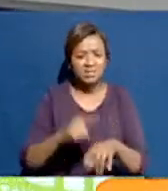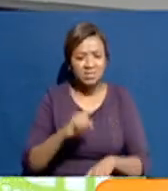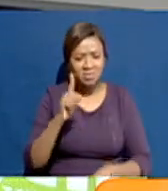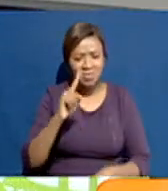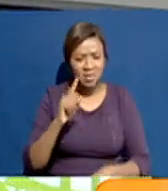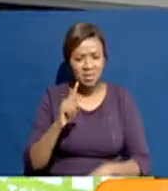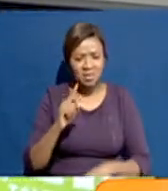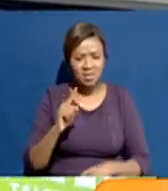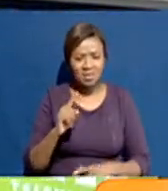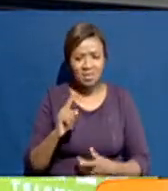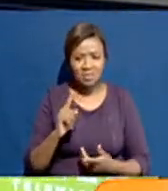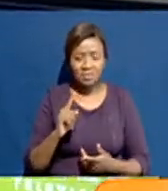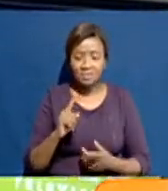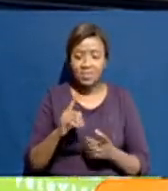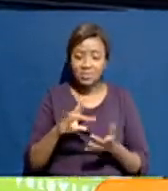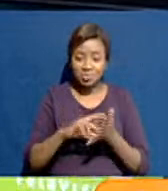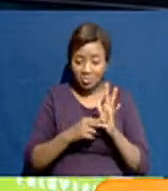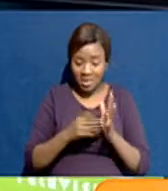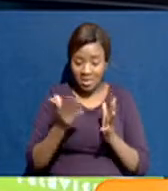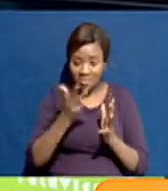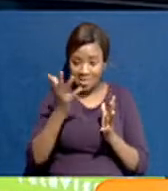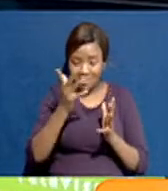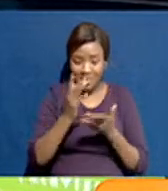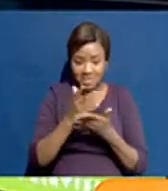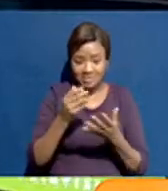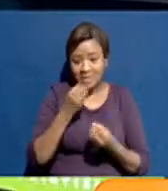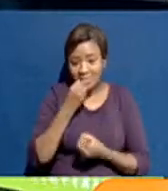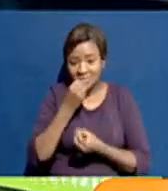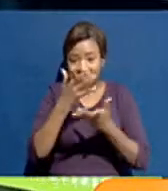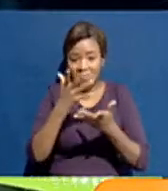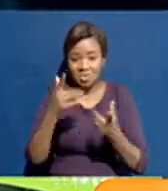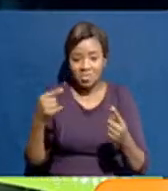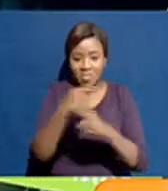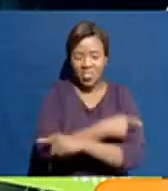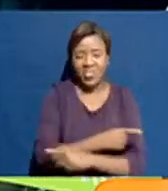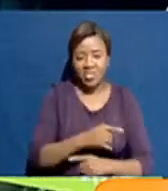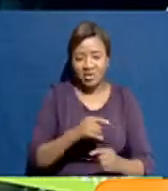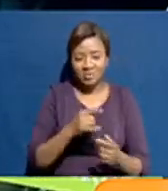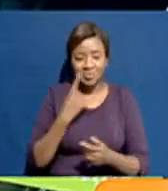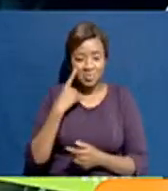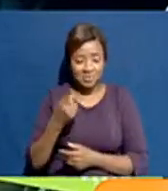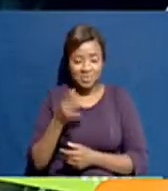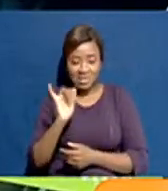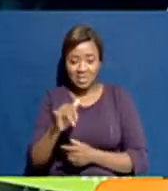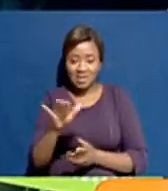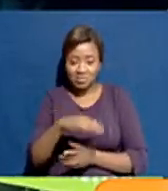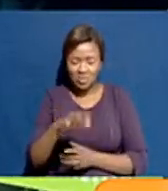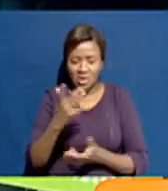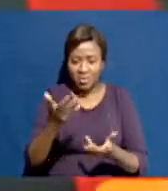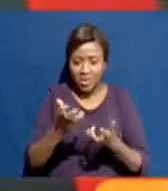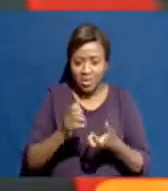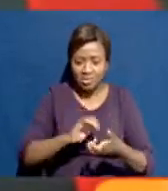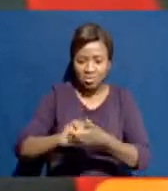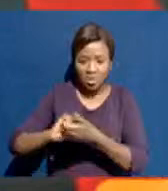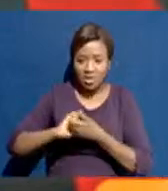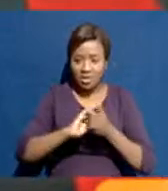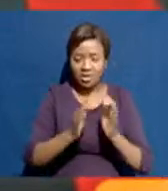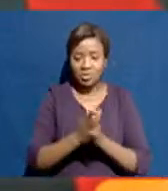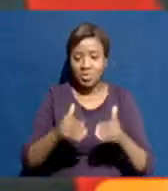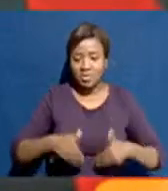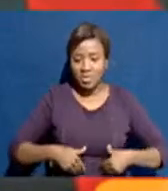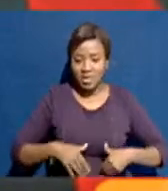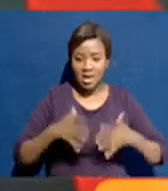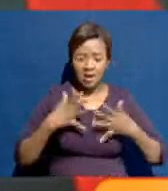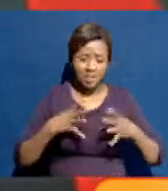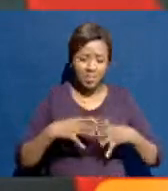the information. Somewhere along the way, we miss out. And I think those are the loopholes that we need to now engage young people, as Joyce is saying,